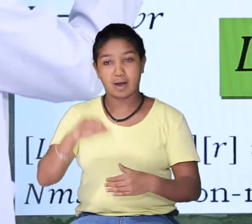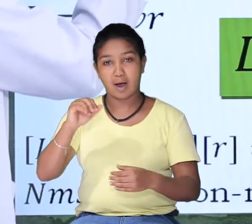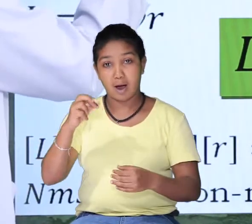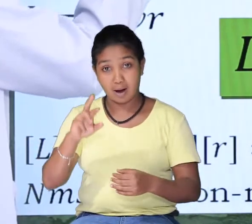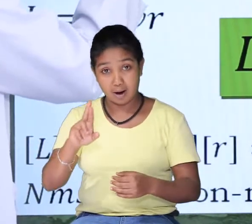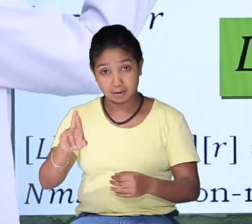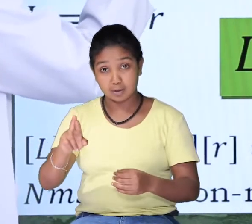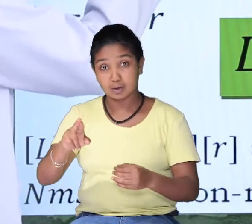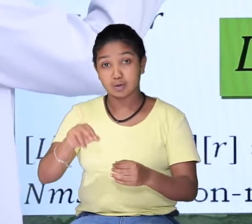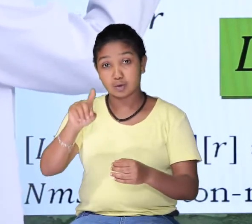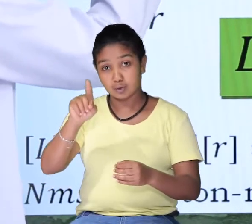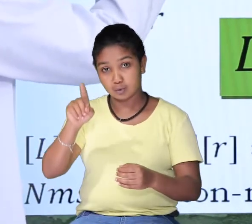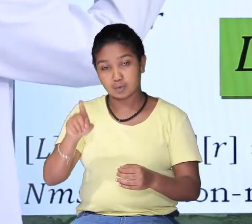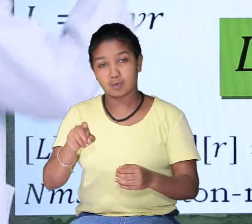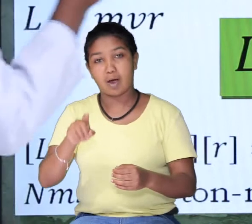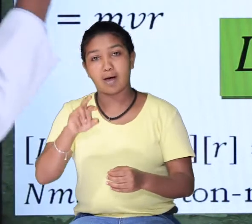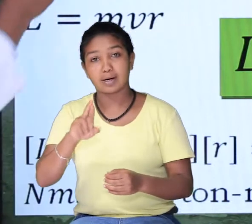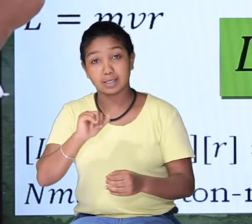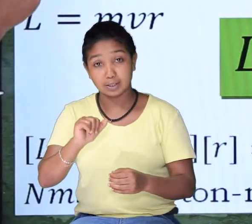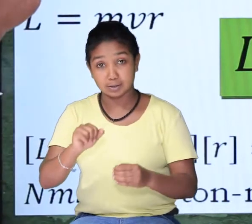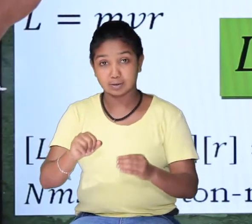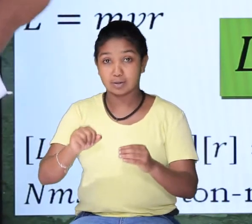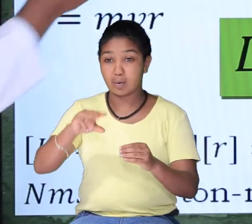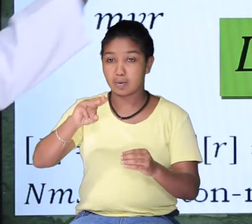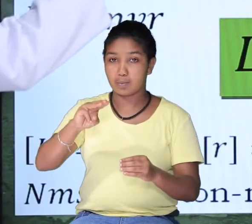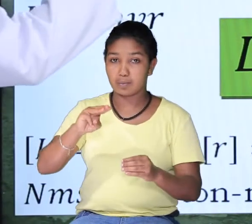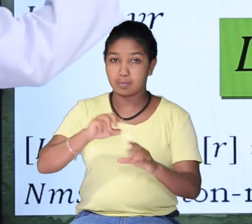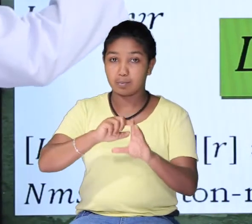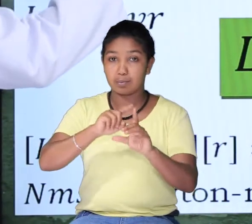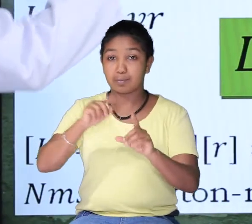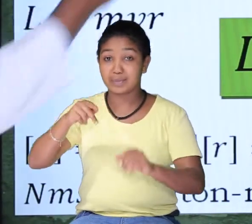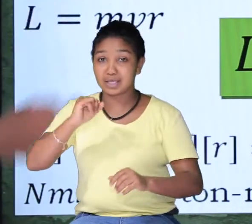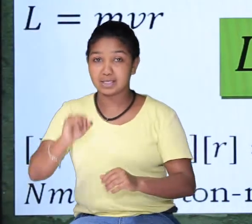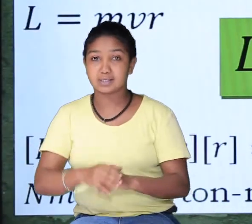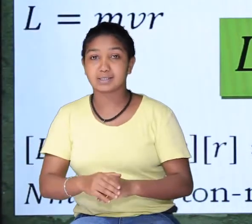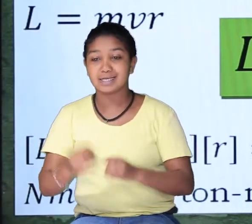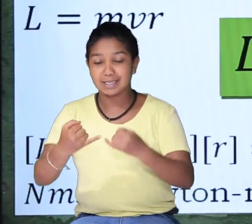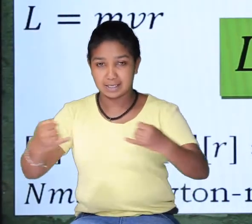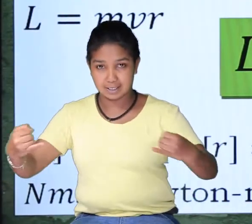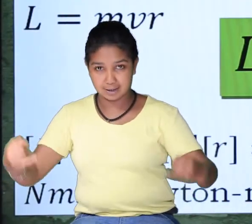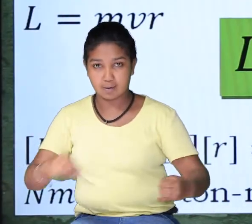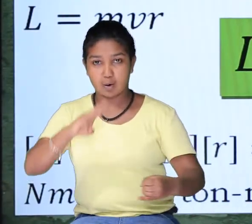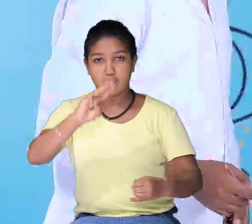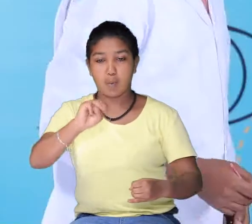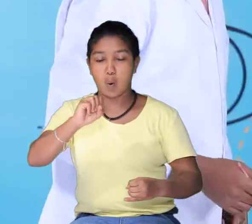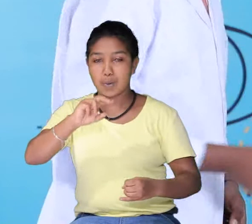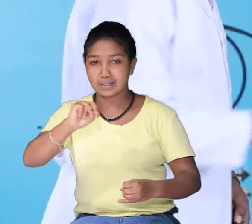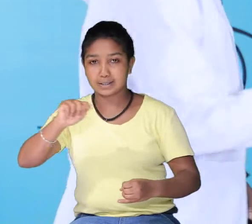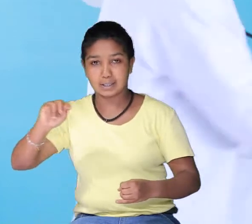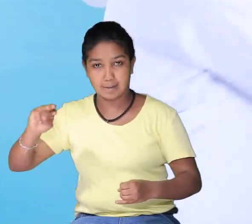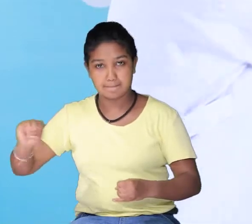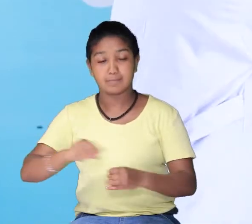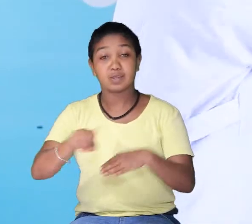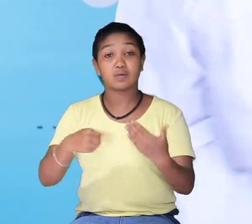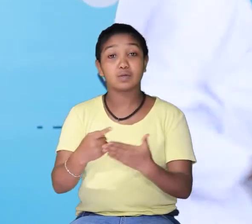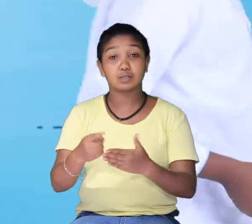R cross P, where R is the moment arm and P is a linear momentum.